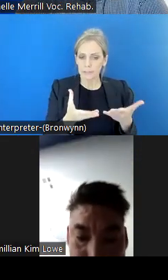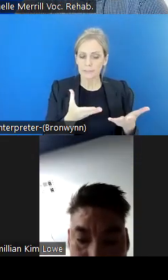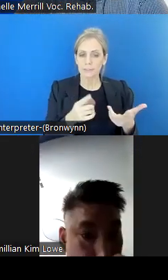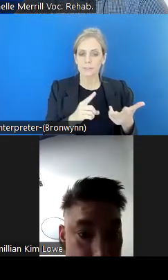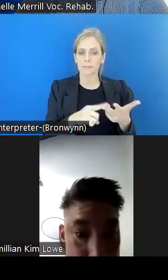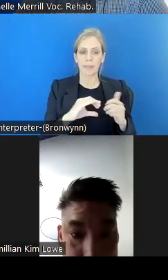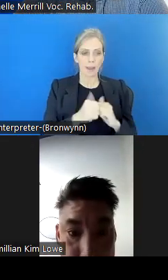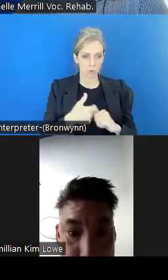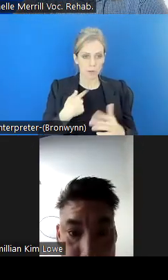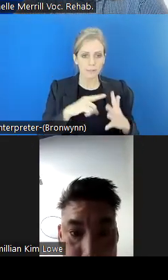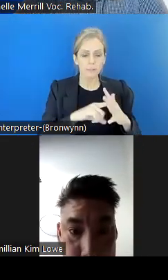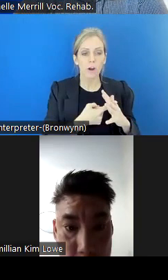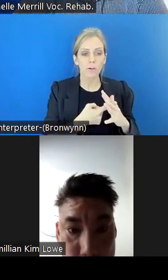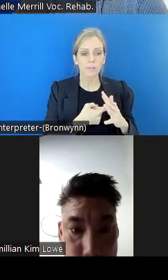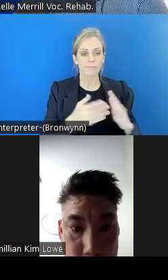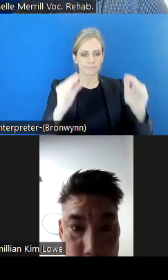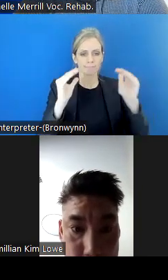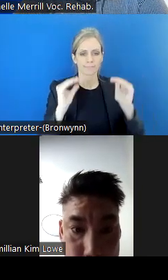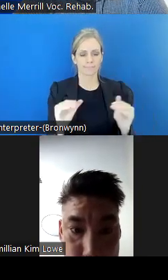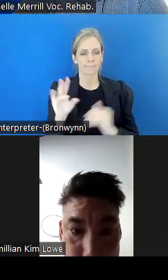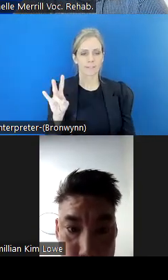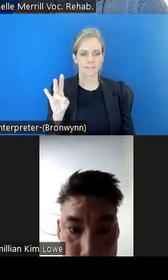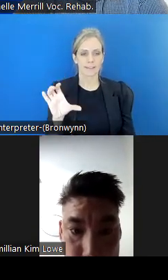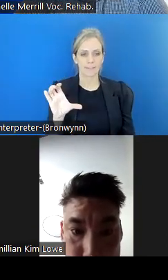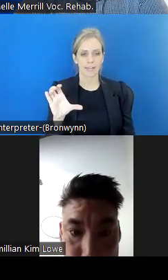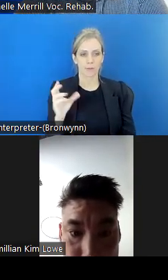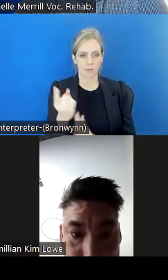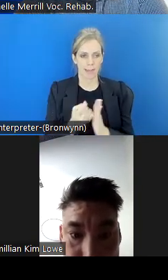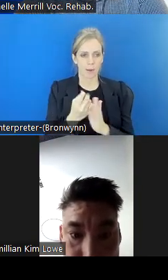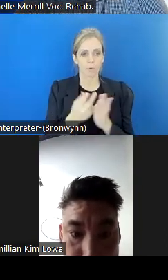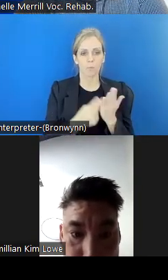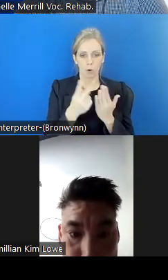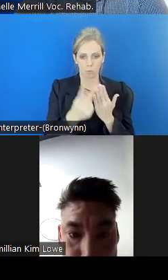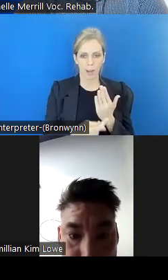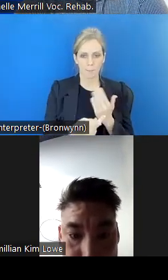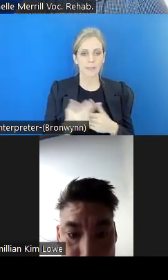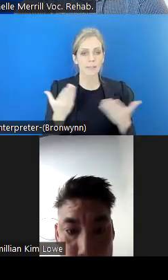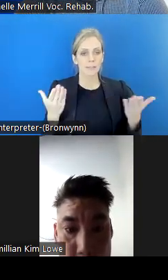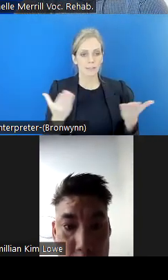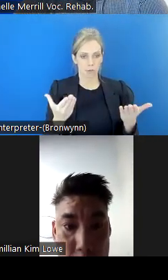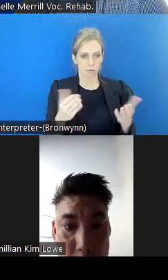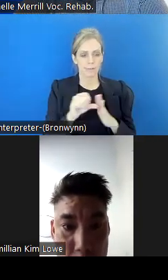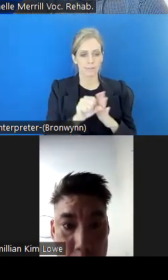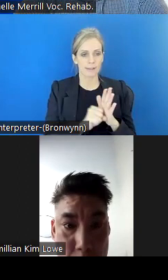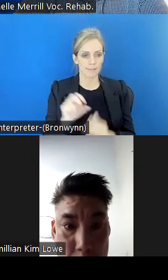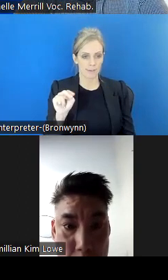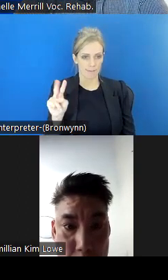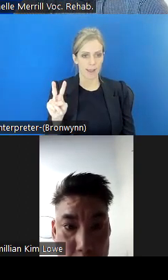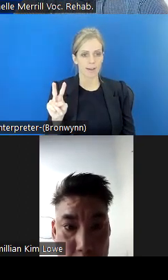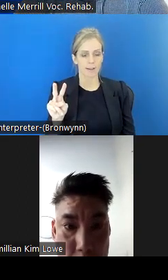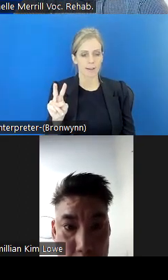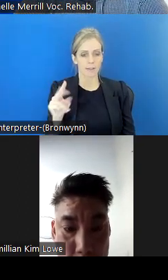This is about our 700-hour program, which is a program that we have in the state of Nevada that